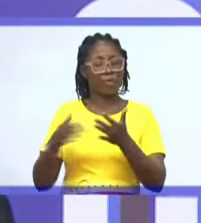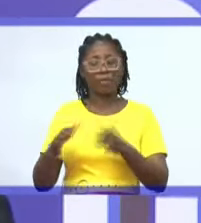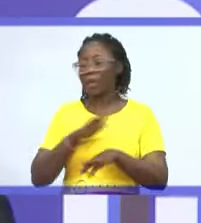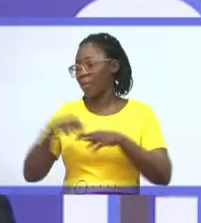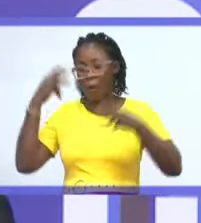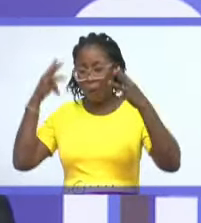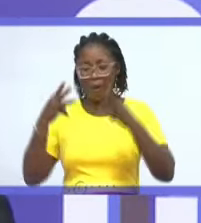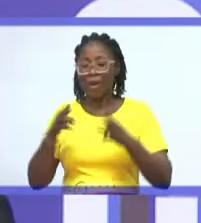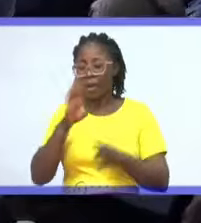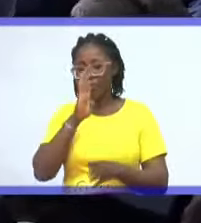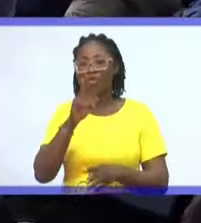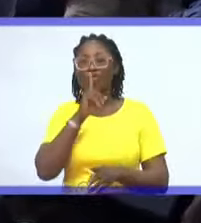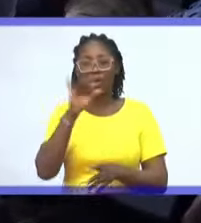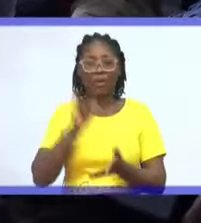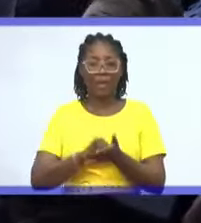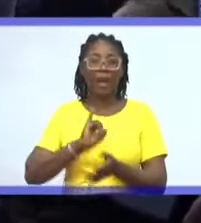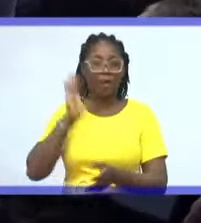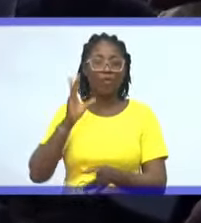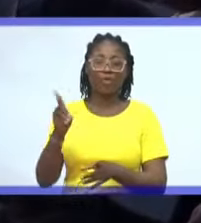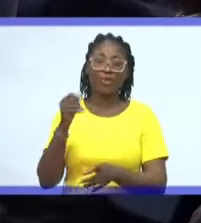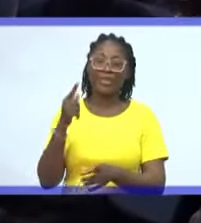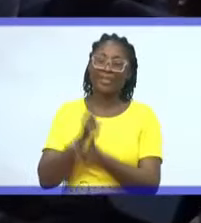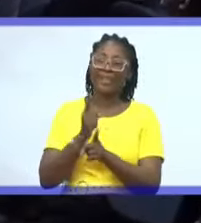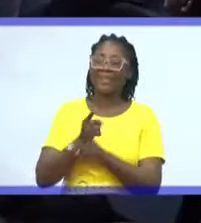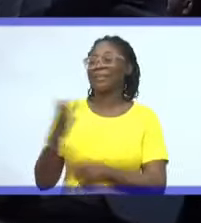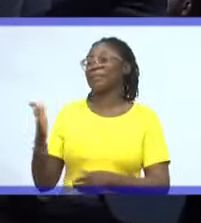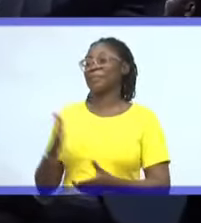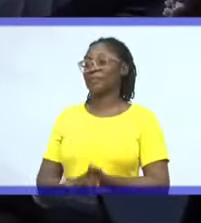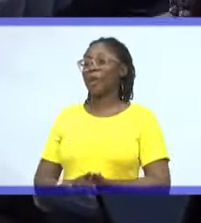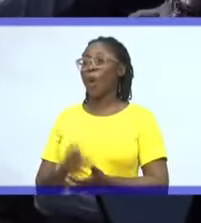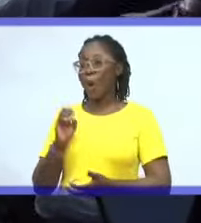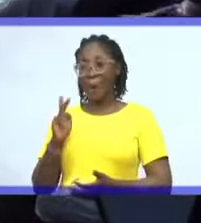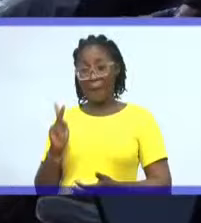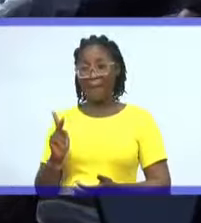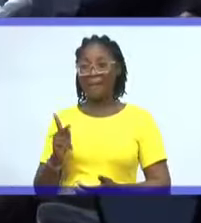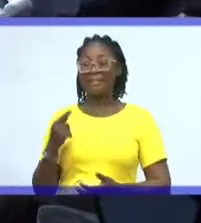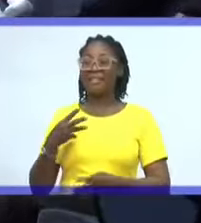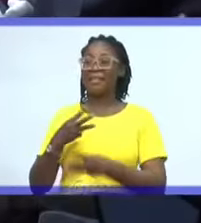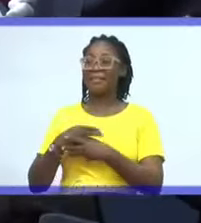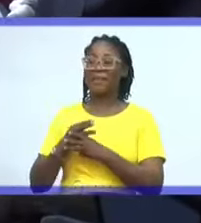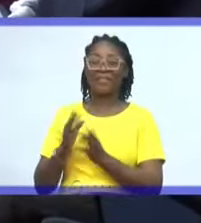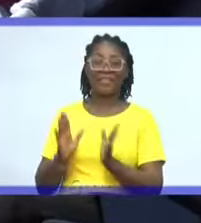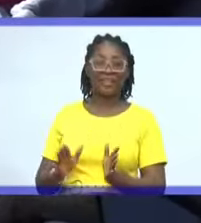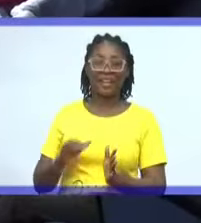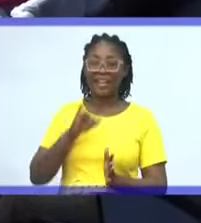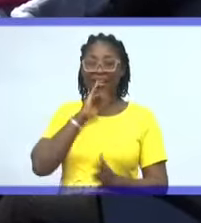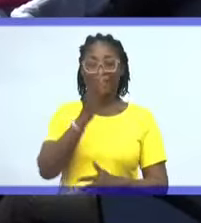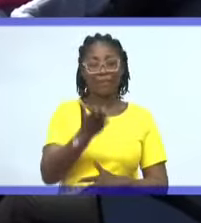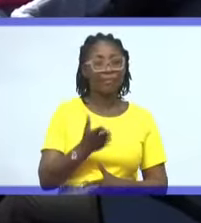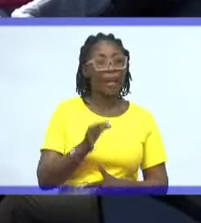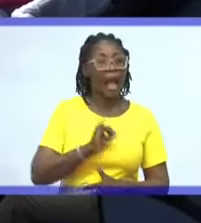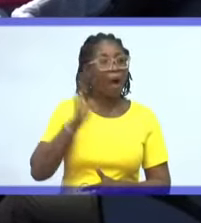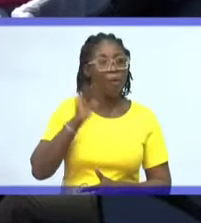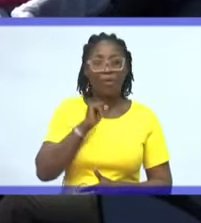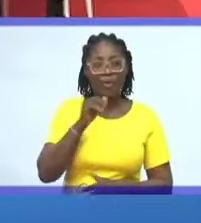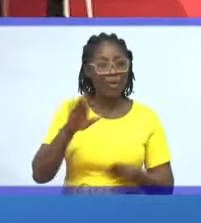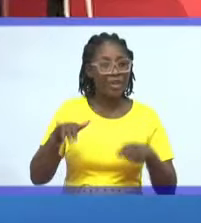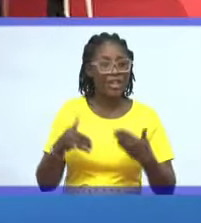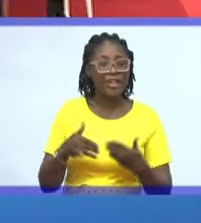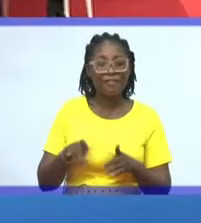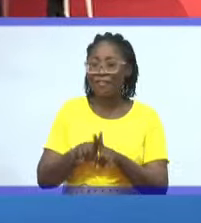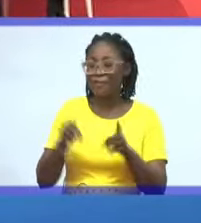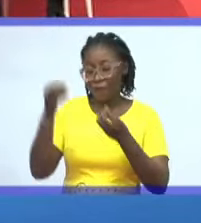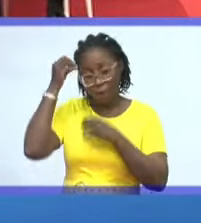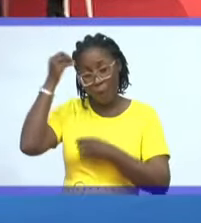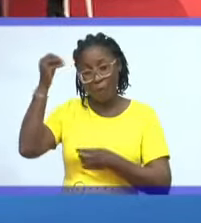right thing. All right. Quickly, because the Manufacturer Association is... I'm not giving a different position to Mr. President